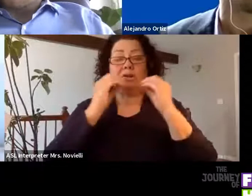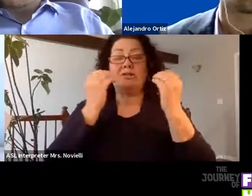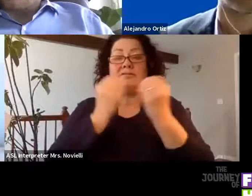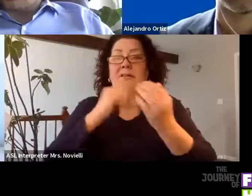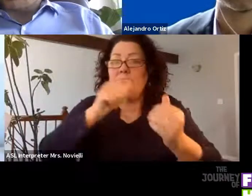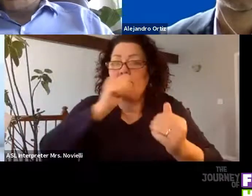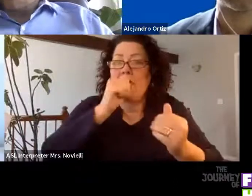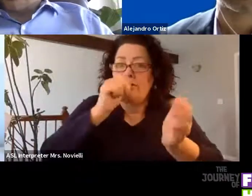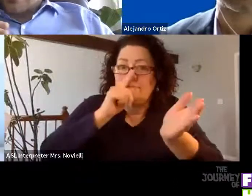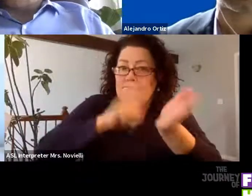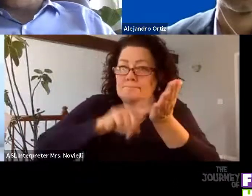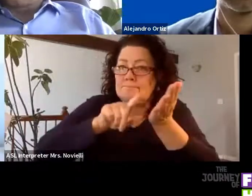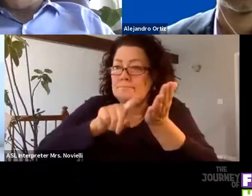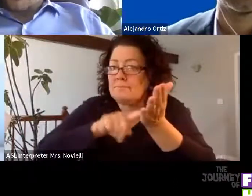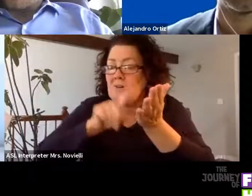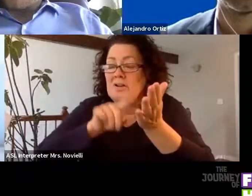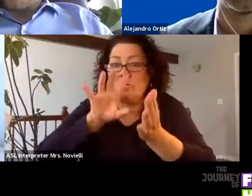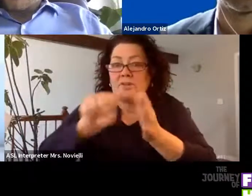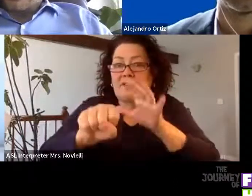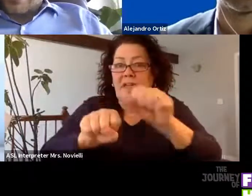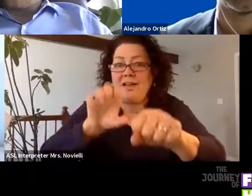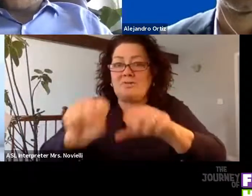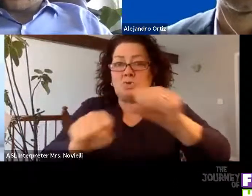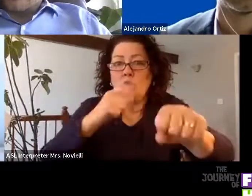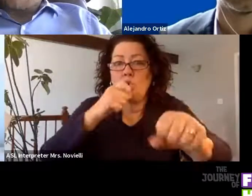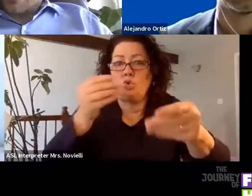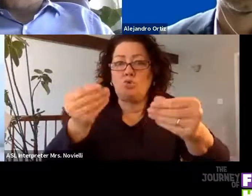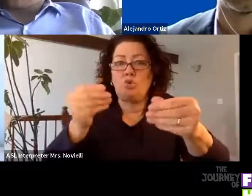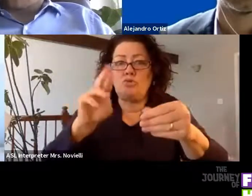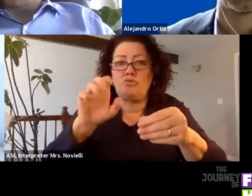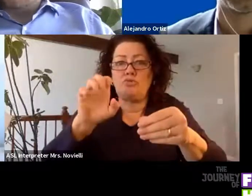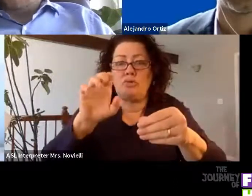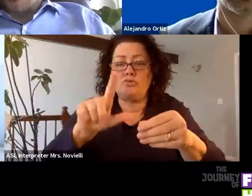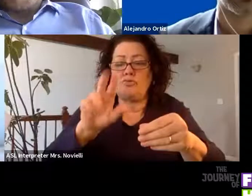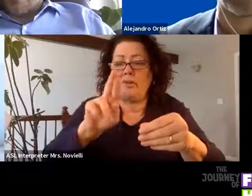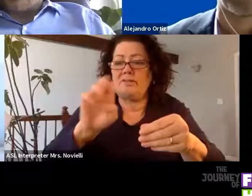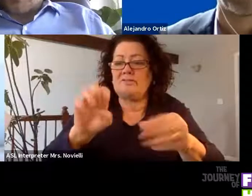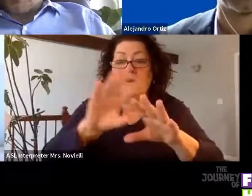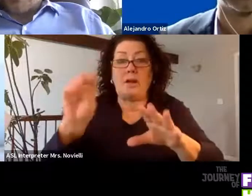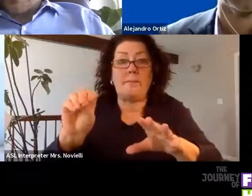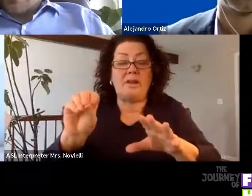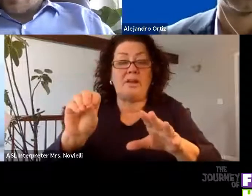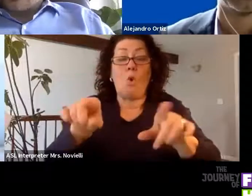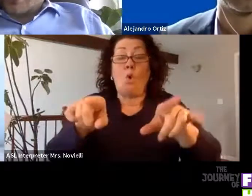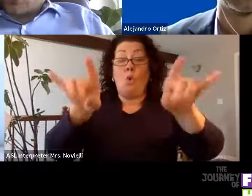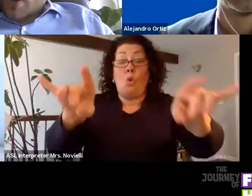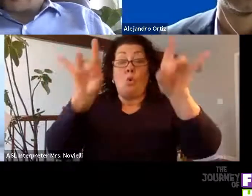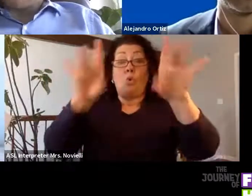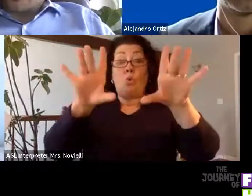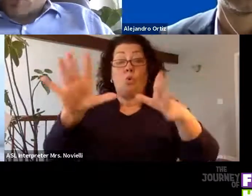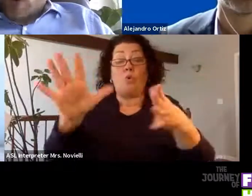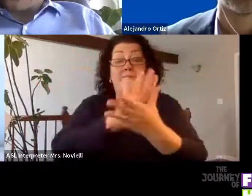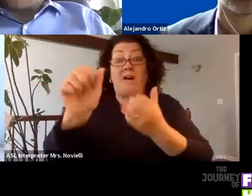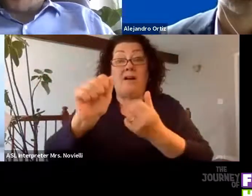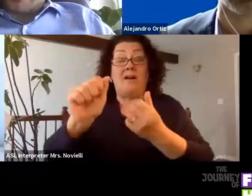undercover investigation to catch real estate companies engaging in these mass civil rights violations. So we